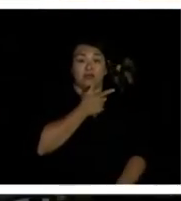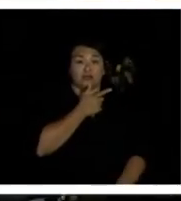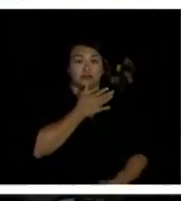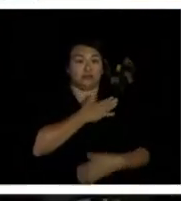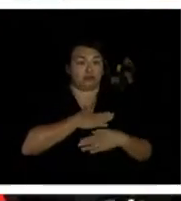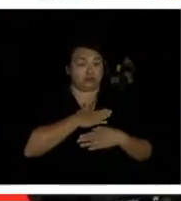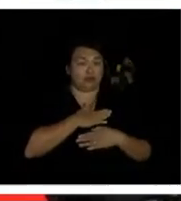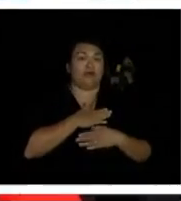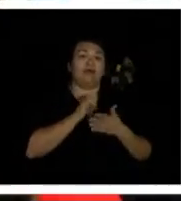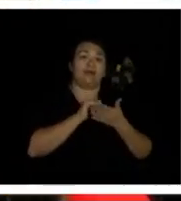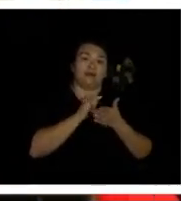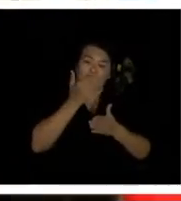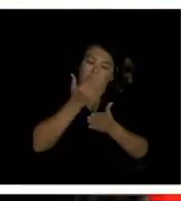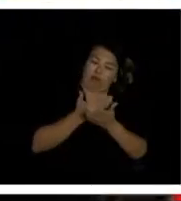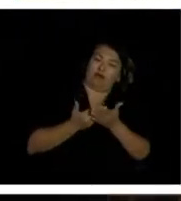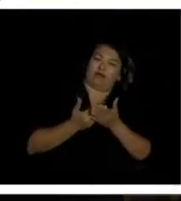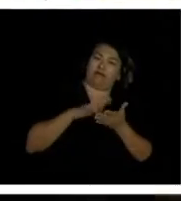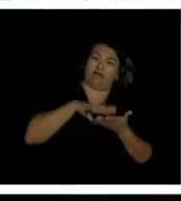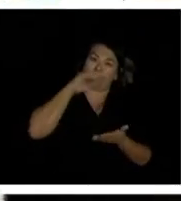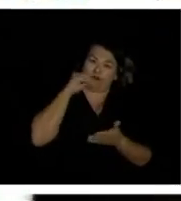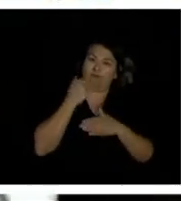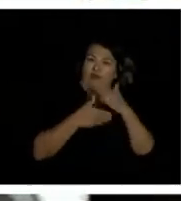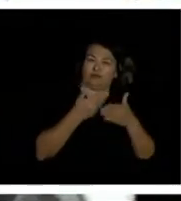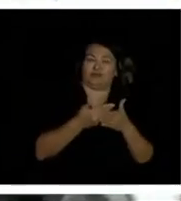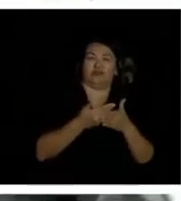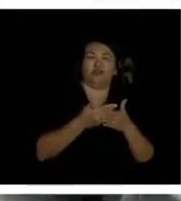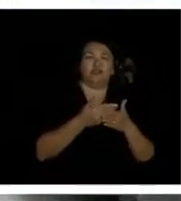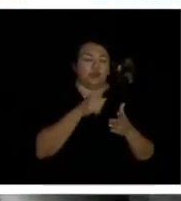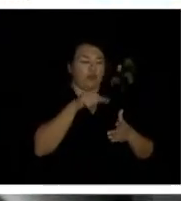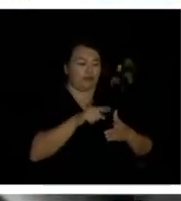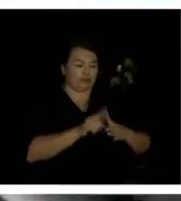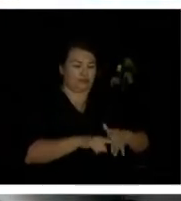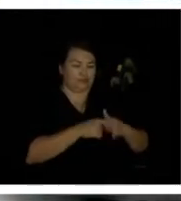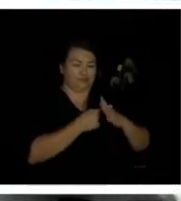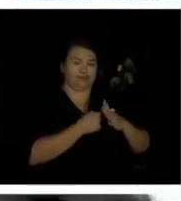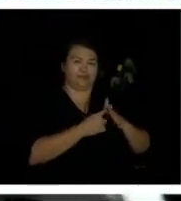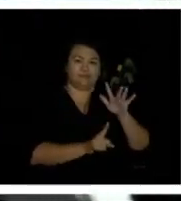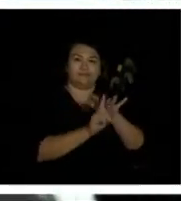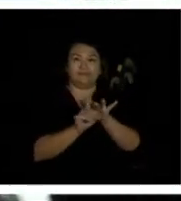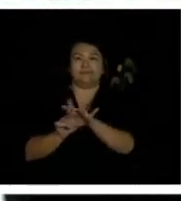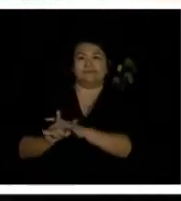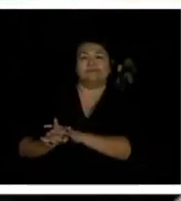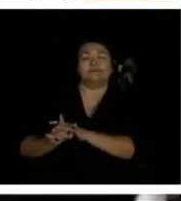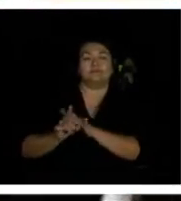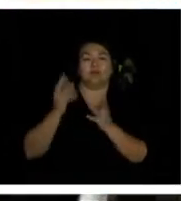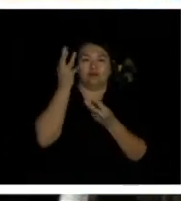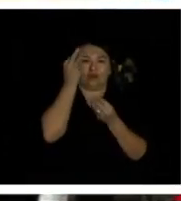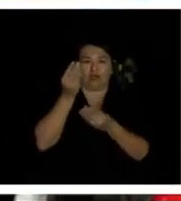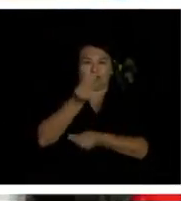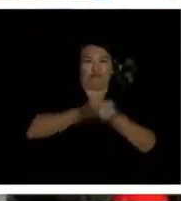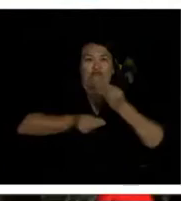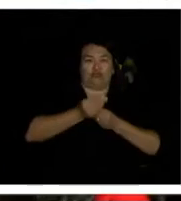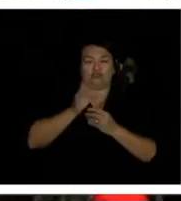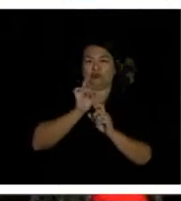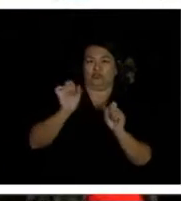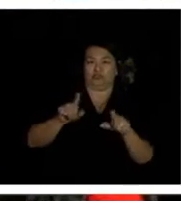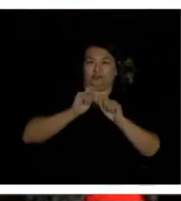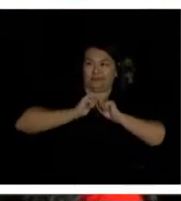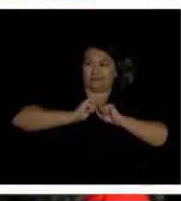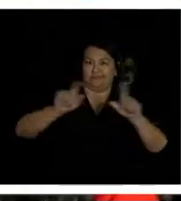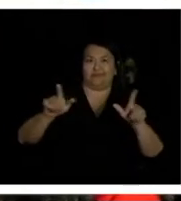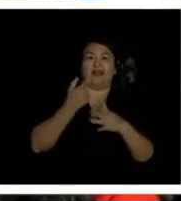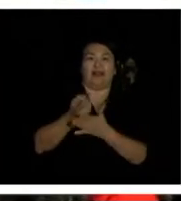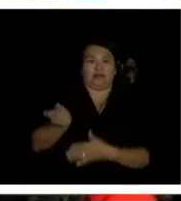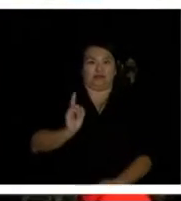big part of the learning process. So these are some of the initial thoughts that came from the preliminary thought exchange question that we sent out a week